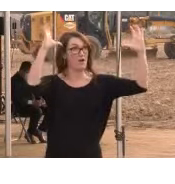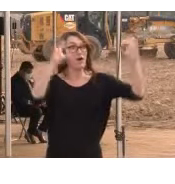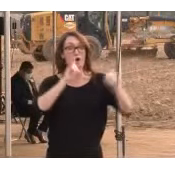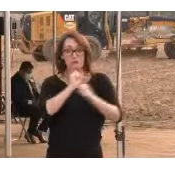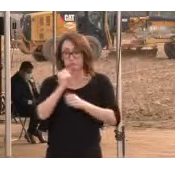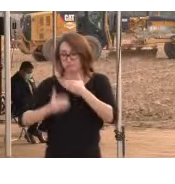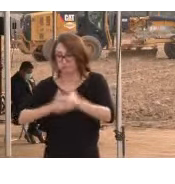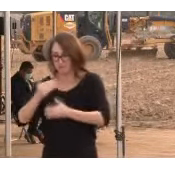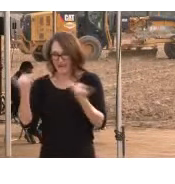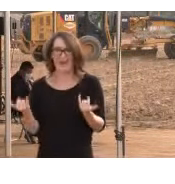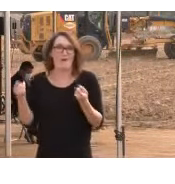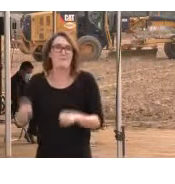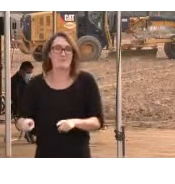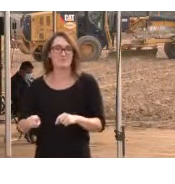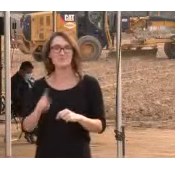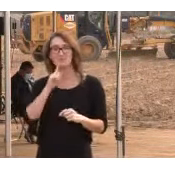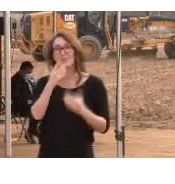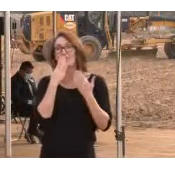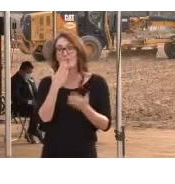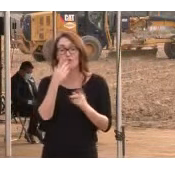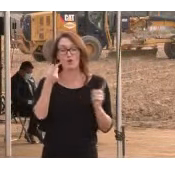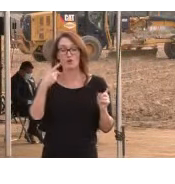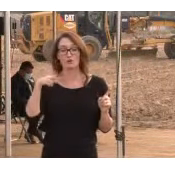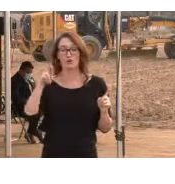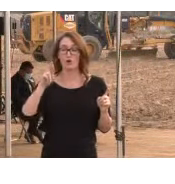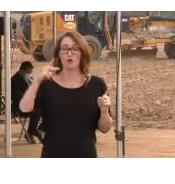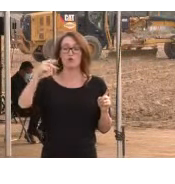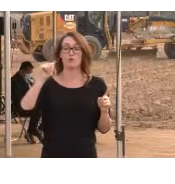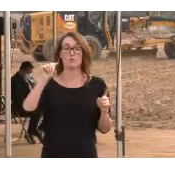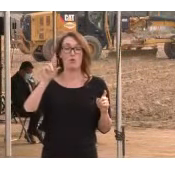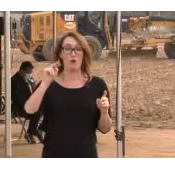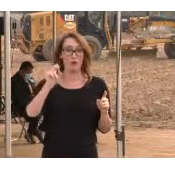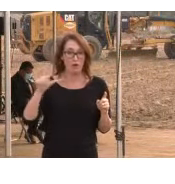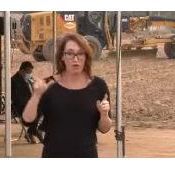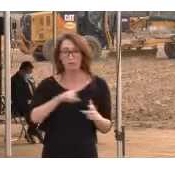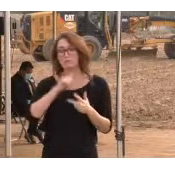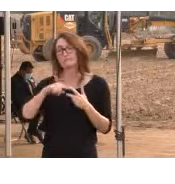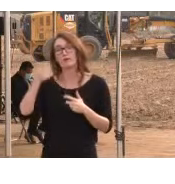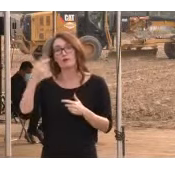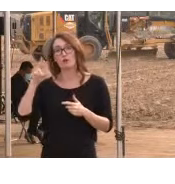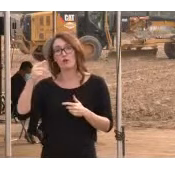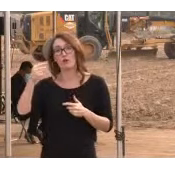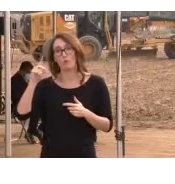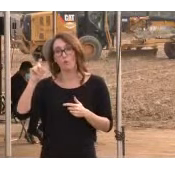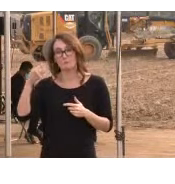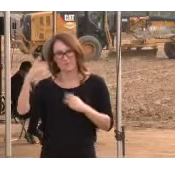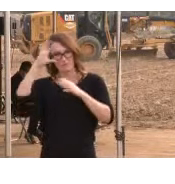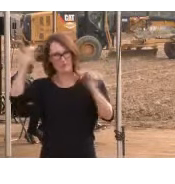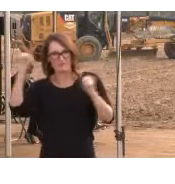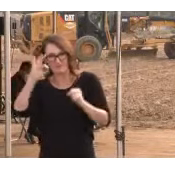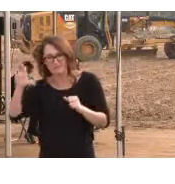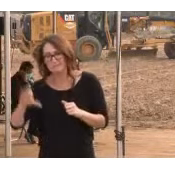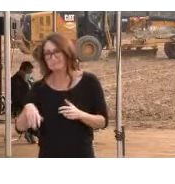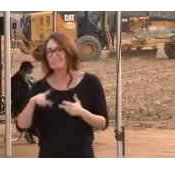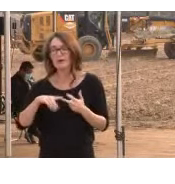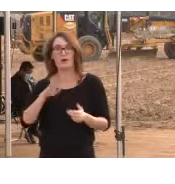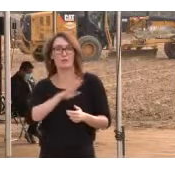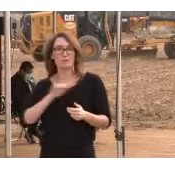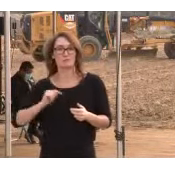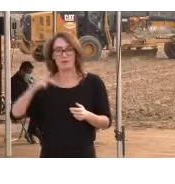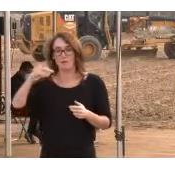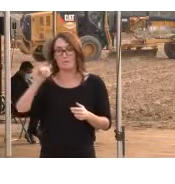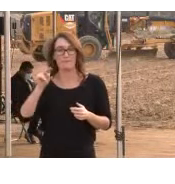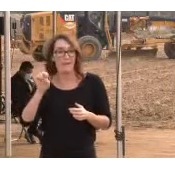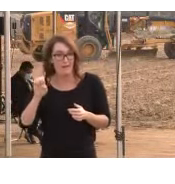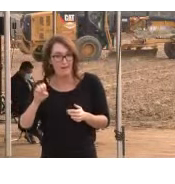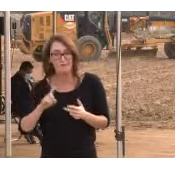we thank you for Dr. Parnell. We thank you, God, for Dr. Goldsmith. We thank you, God, for Trustee